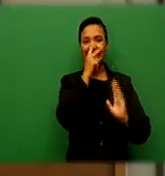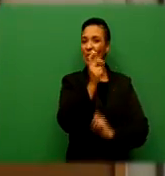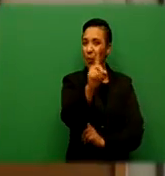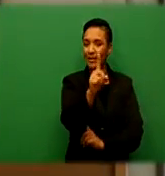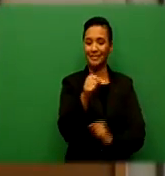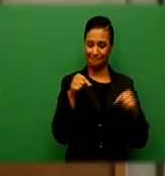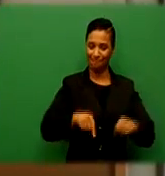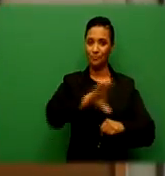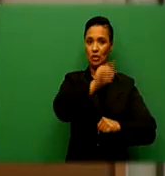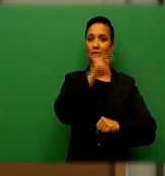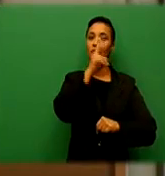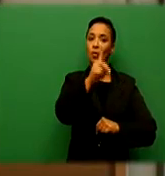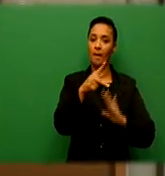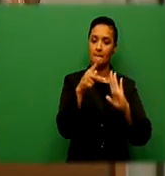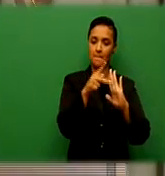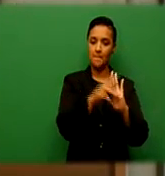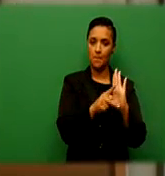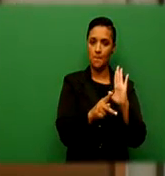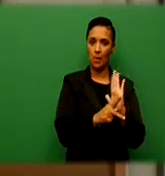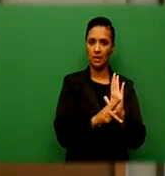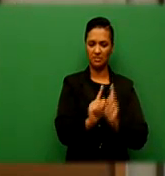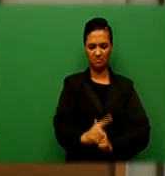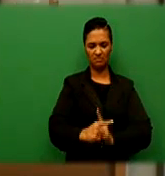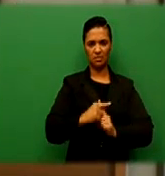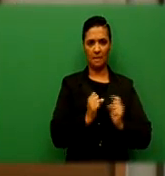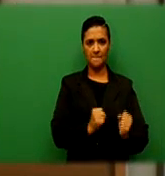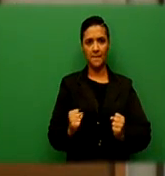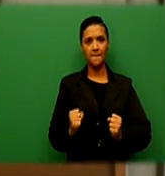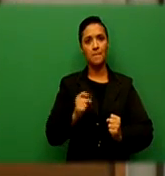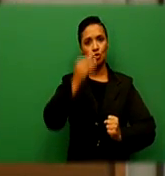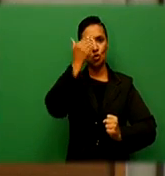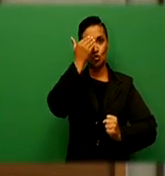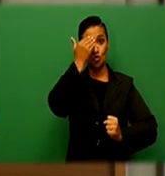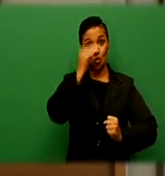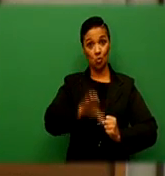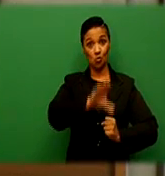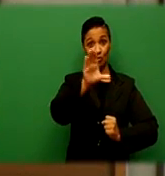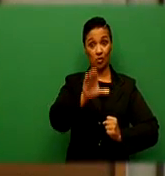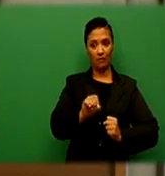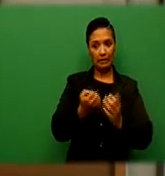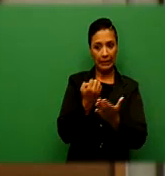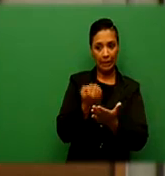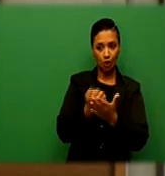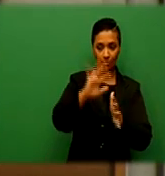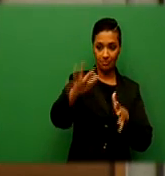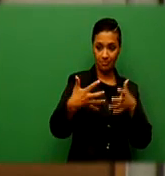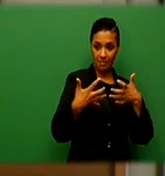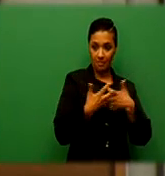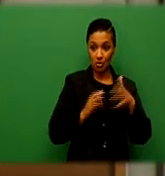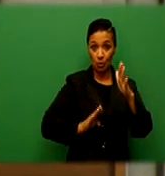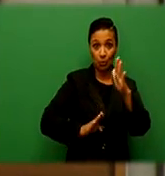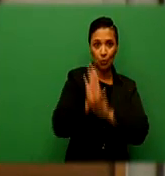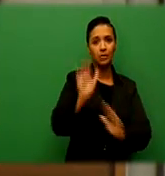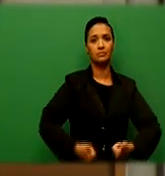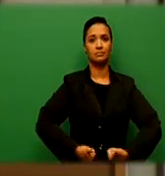that reinforces positive sentiments towards the country, the better it is to